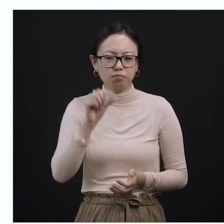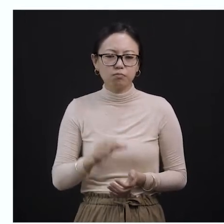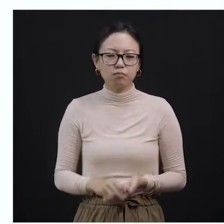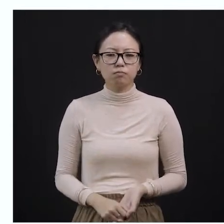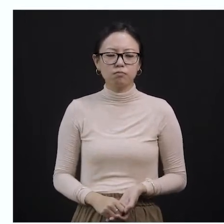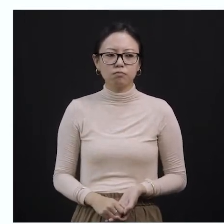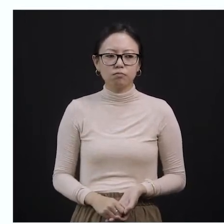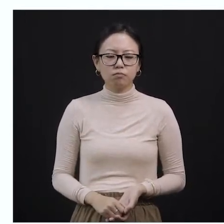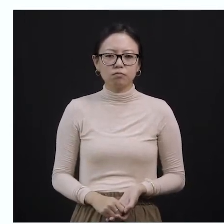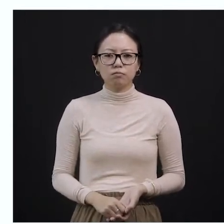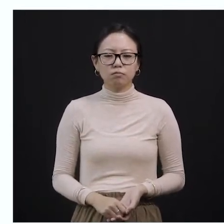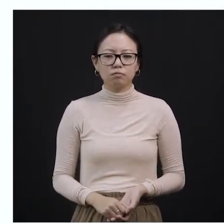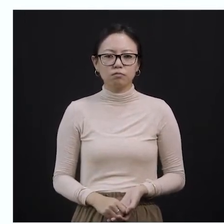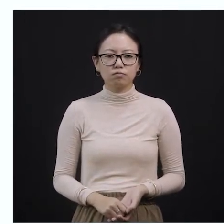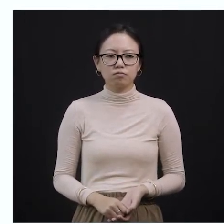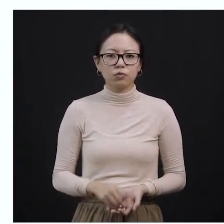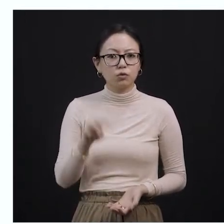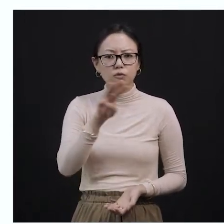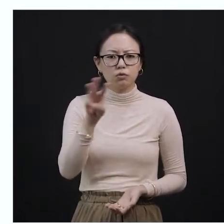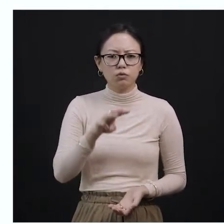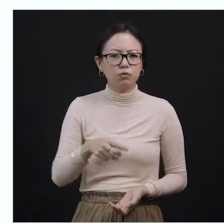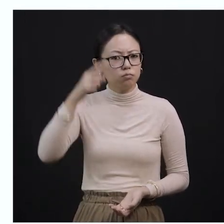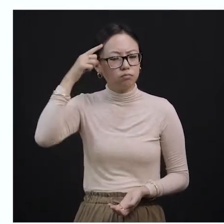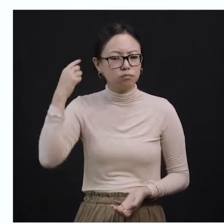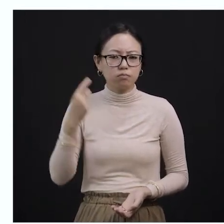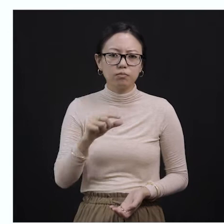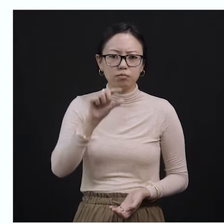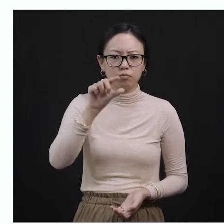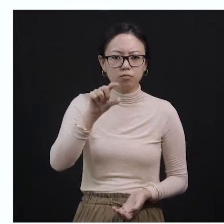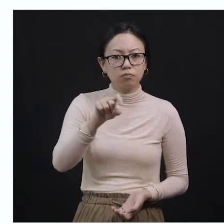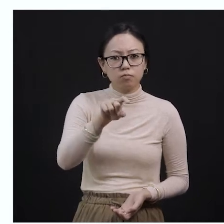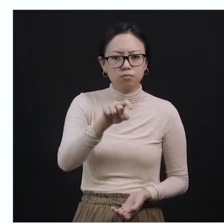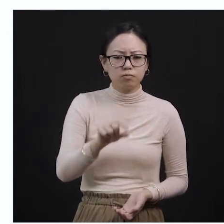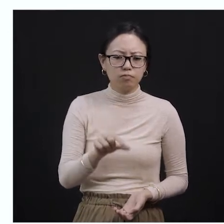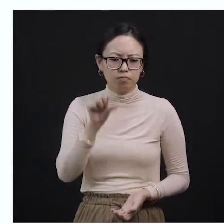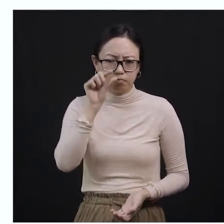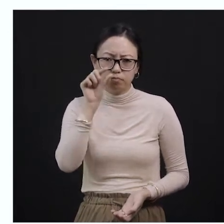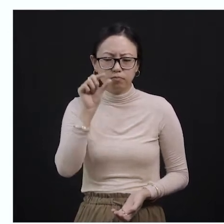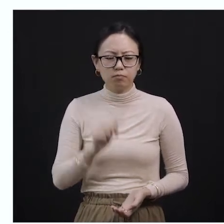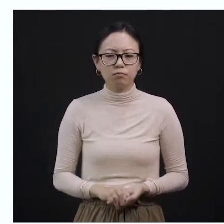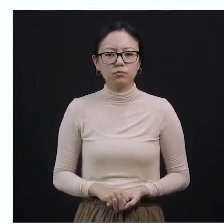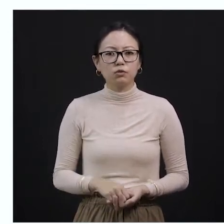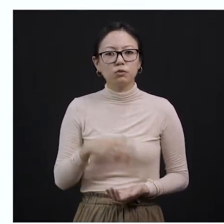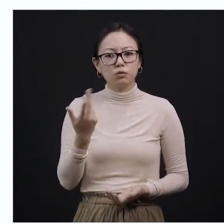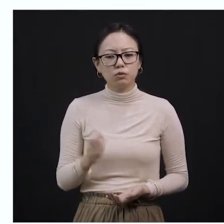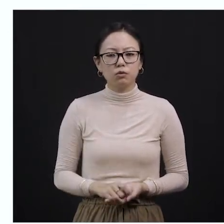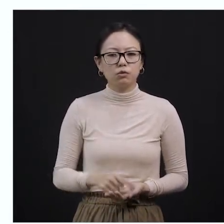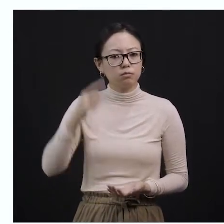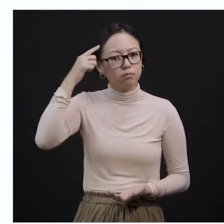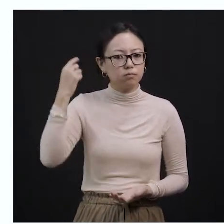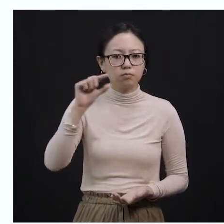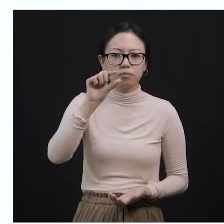is the smallest among the three of them. So we will put a tick mark below the ant to mark